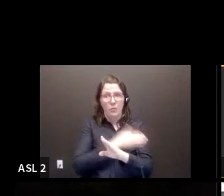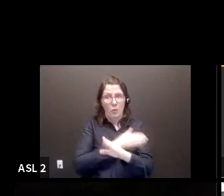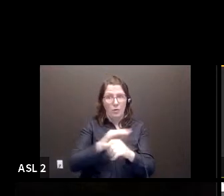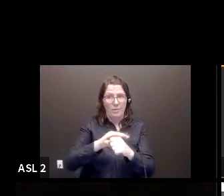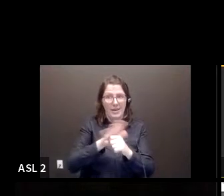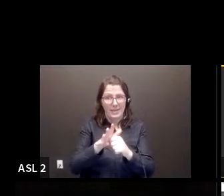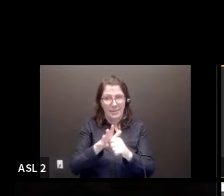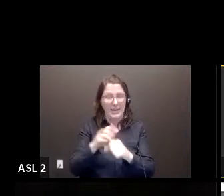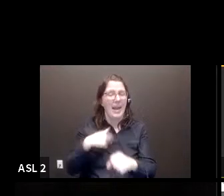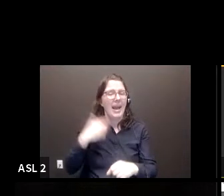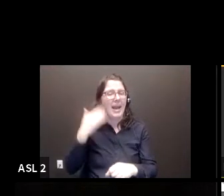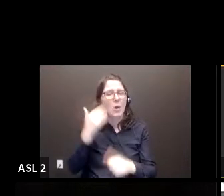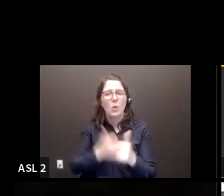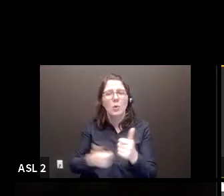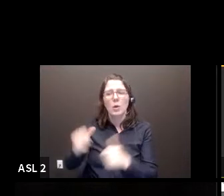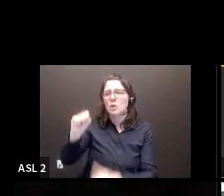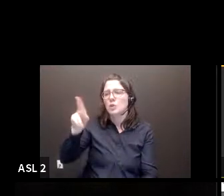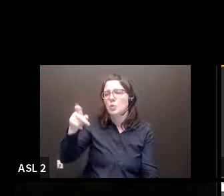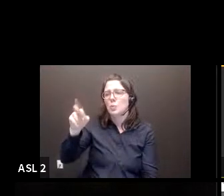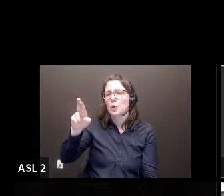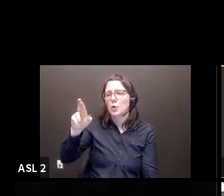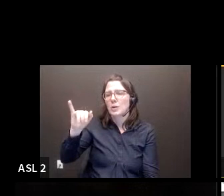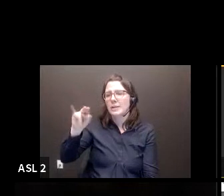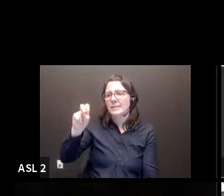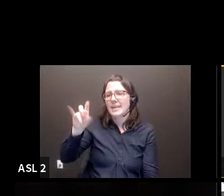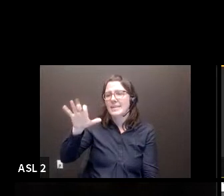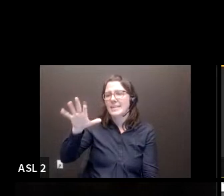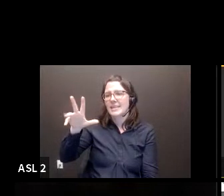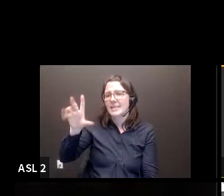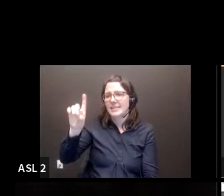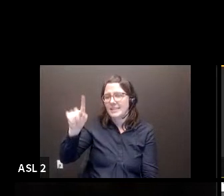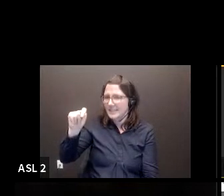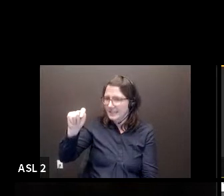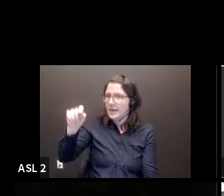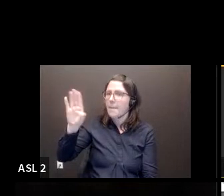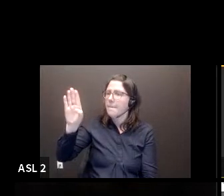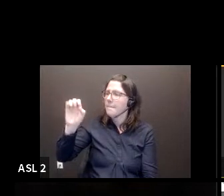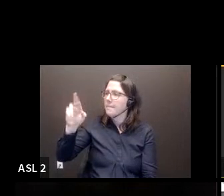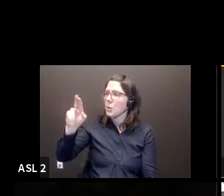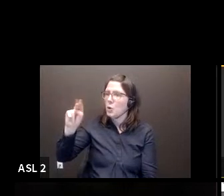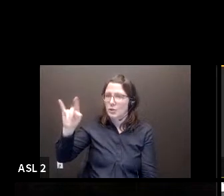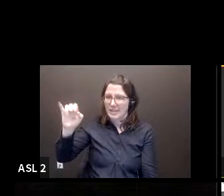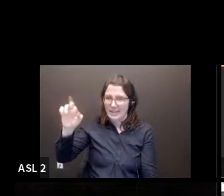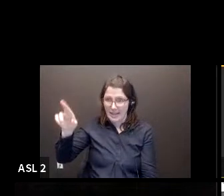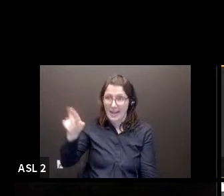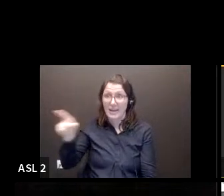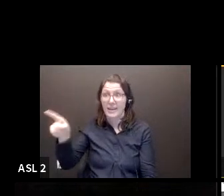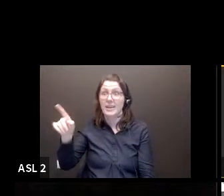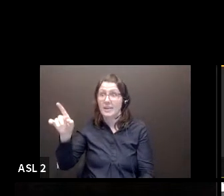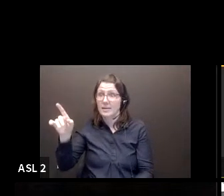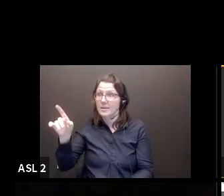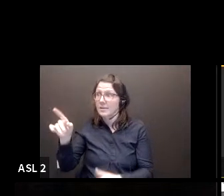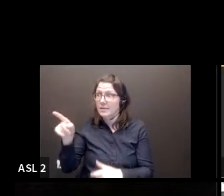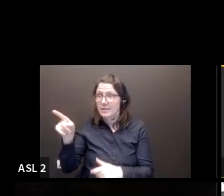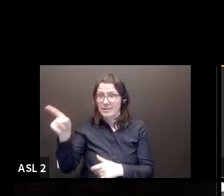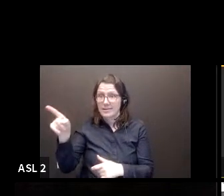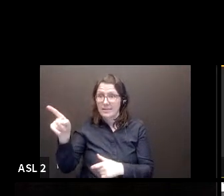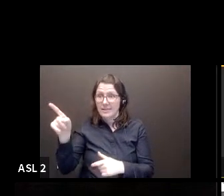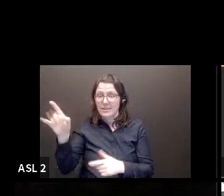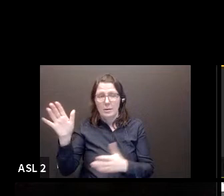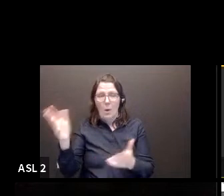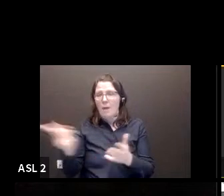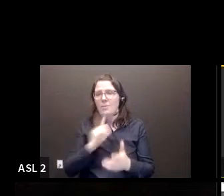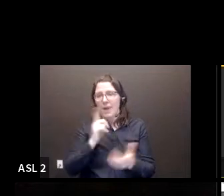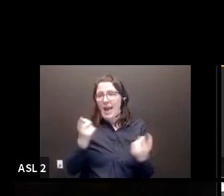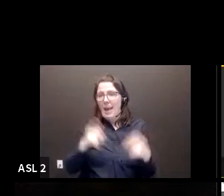took it forward because the recommendation did go on pause because of the pandemic because there was at one point i think we were a